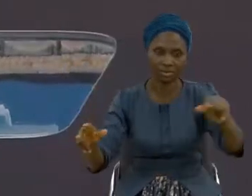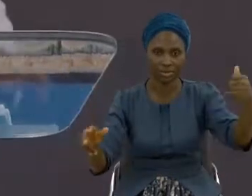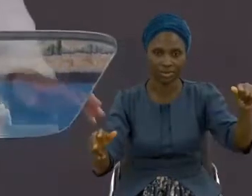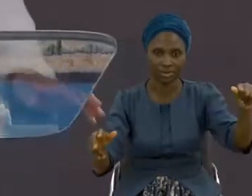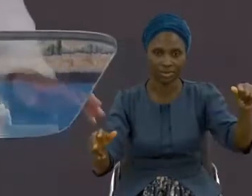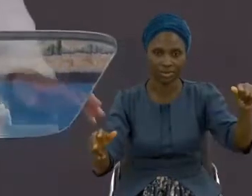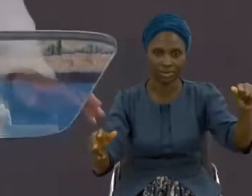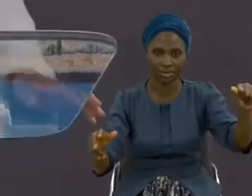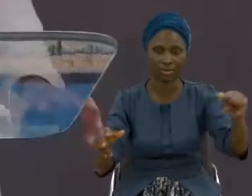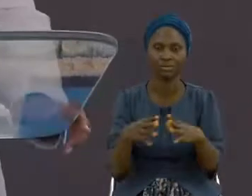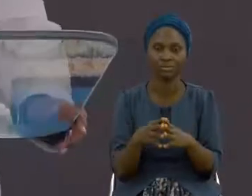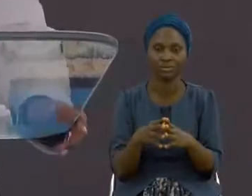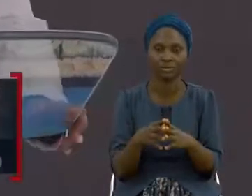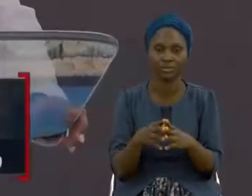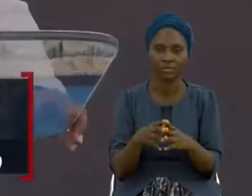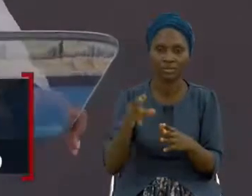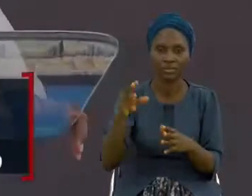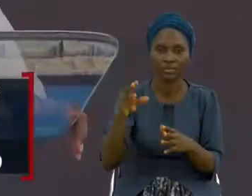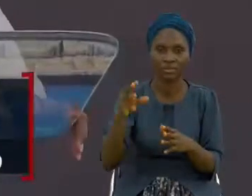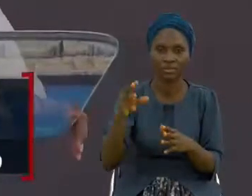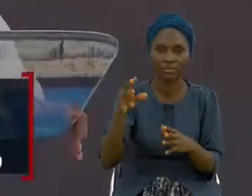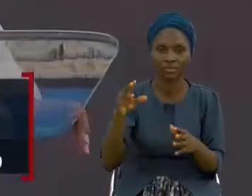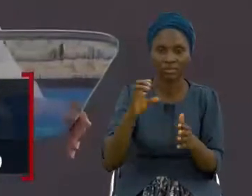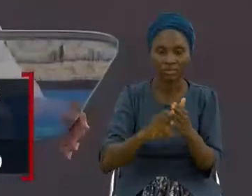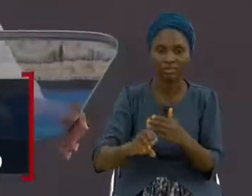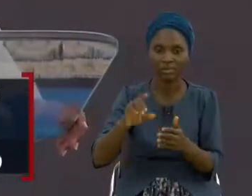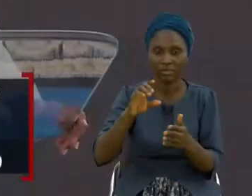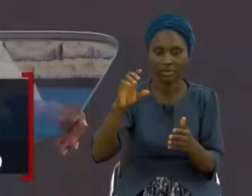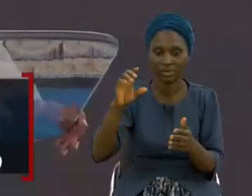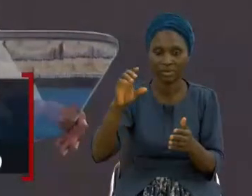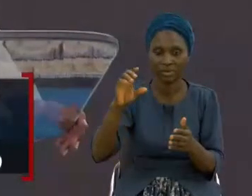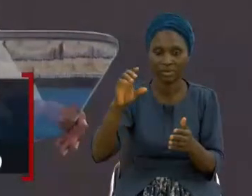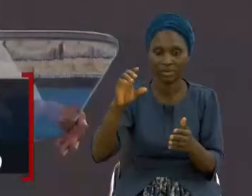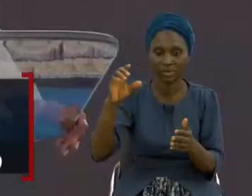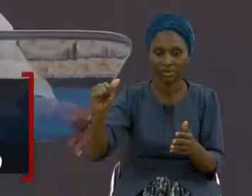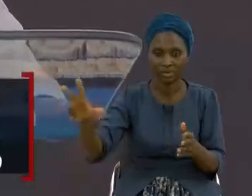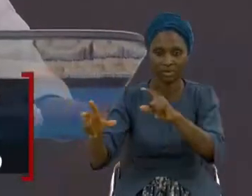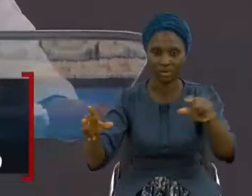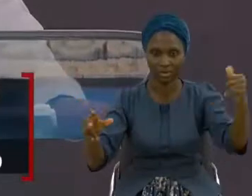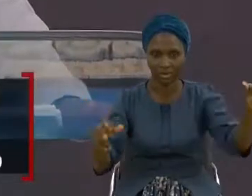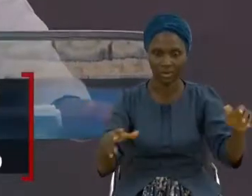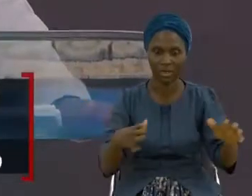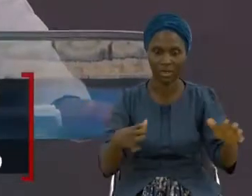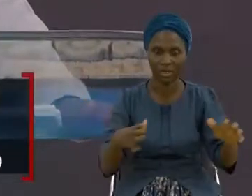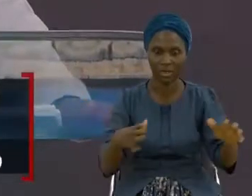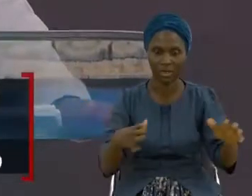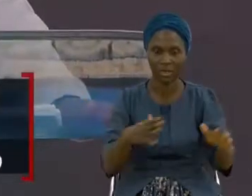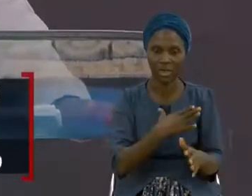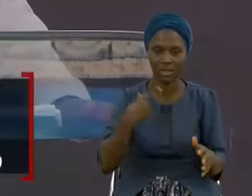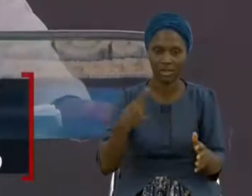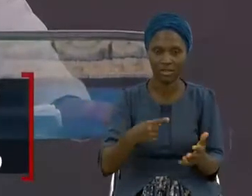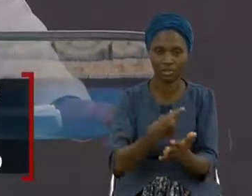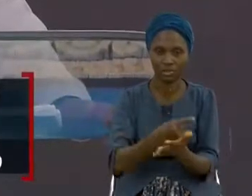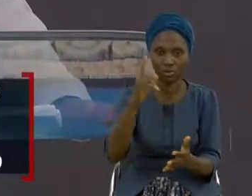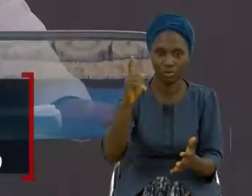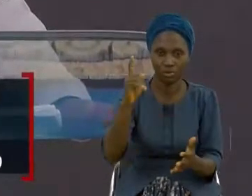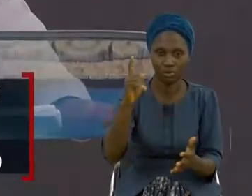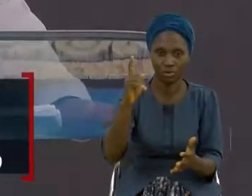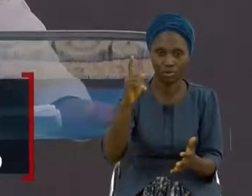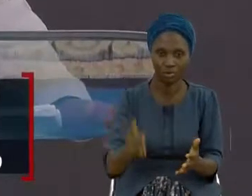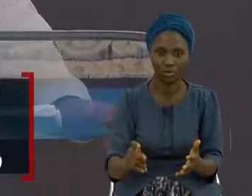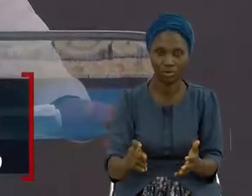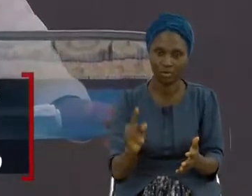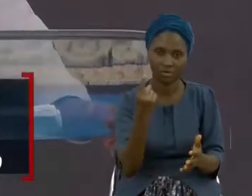bostena and the gospel most forced the published